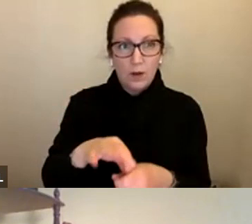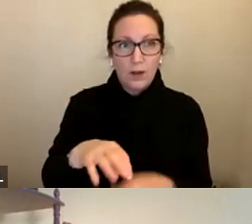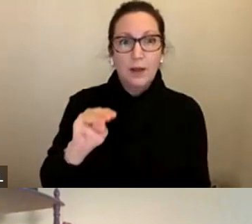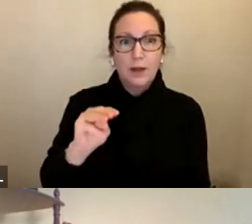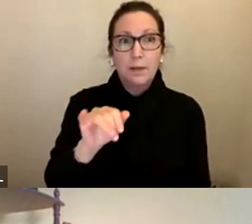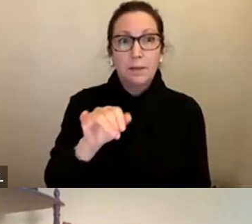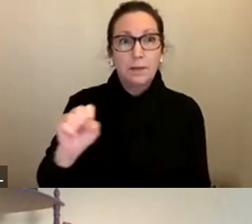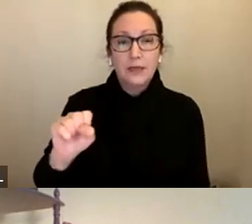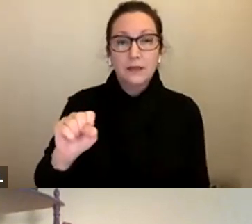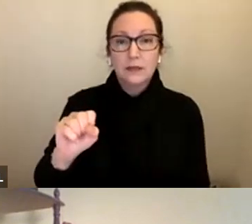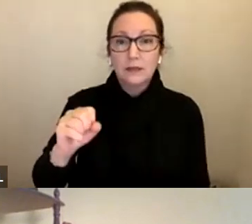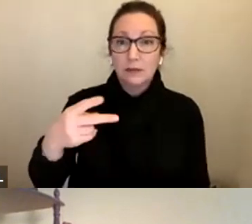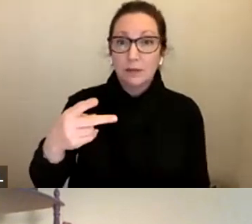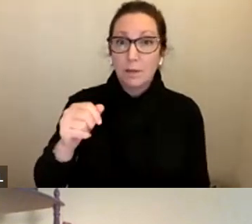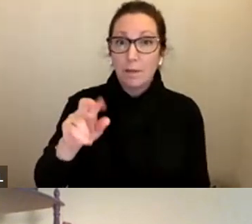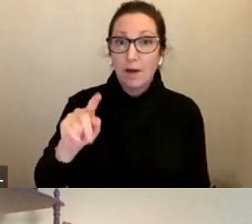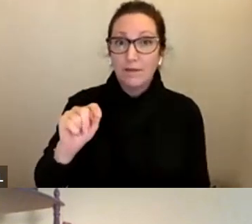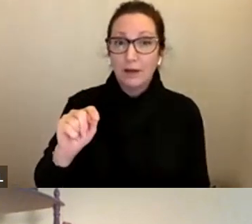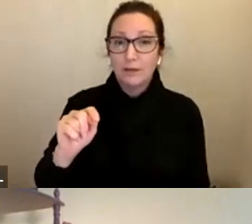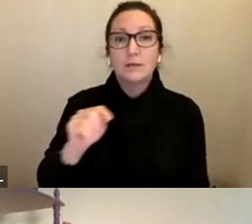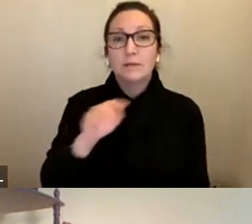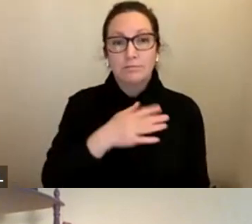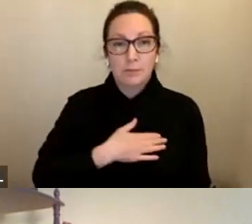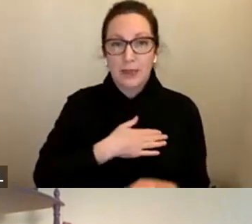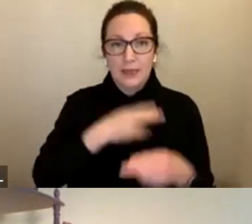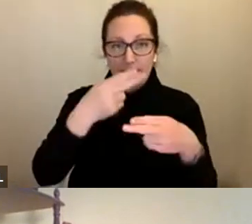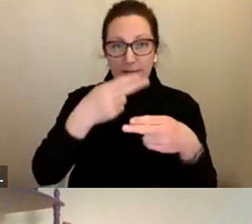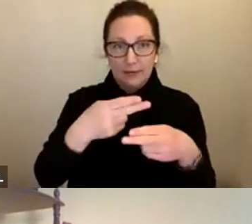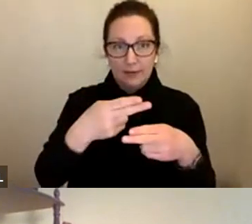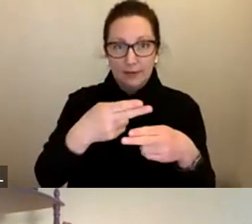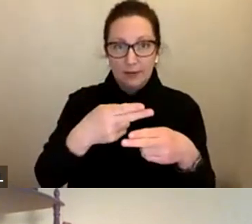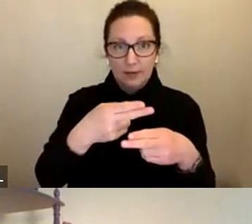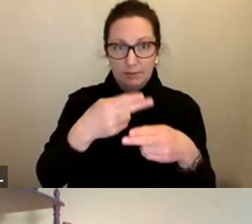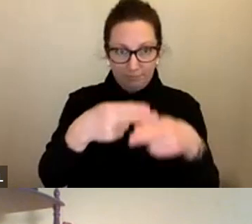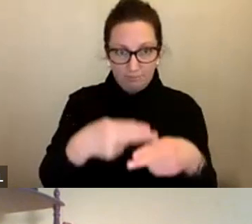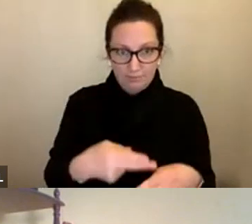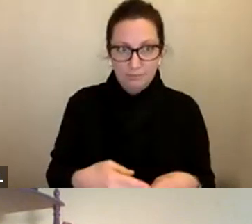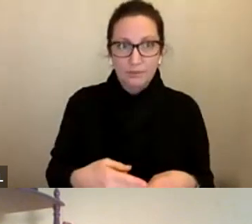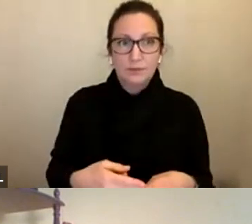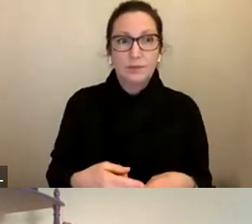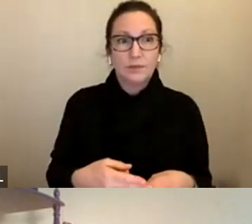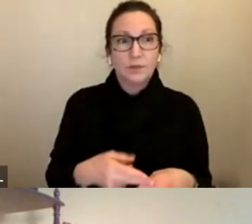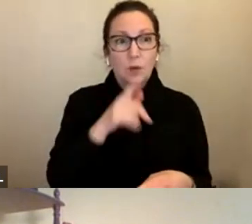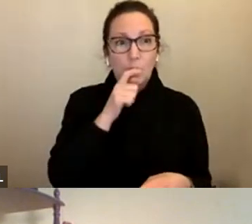you please read the roll on the minutes Yes, for no problem. March 13th? Could I?